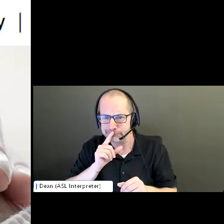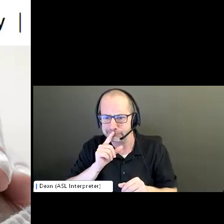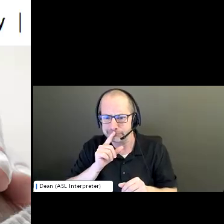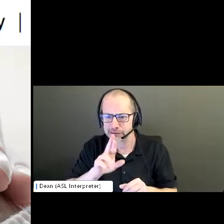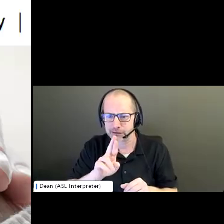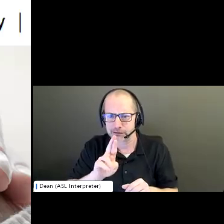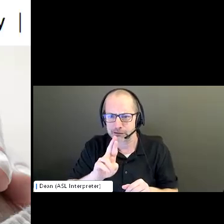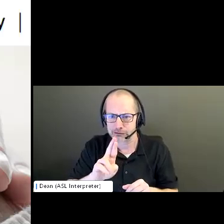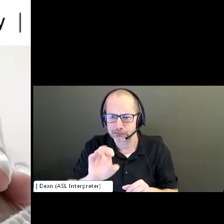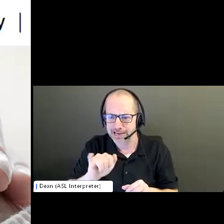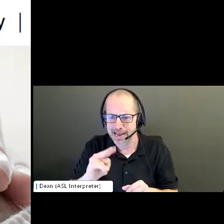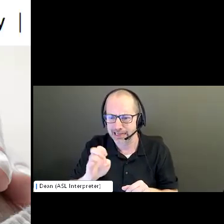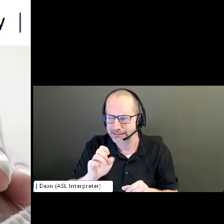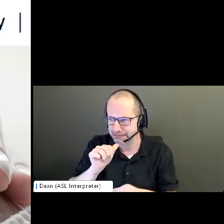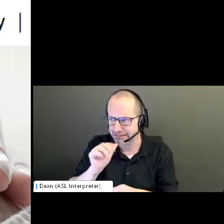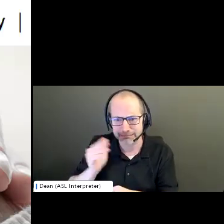Oh, neither of them.